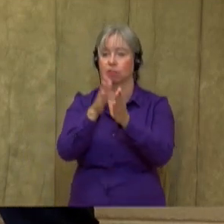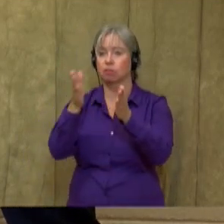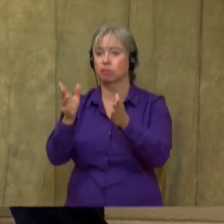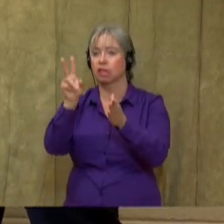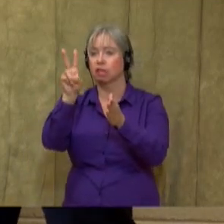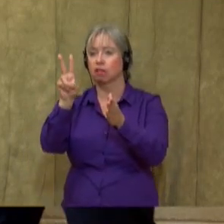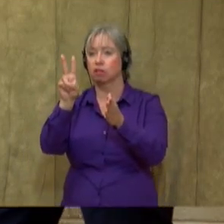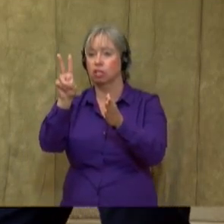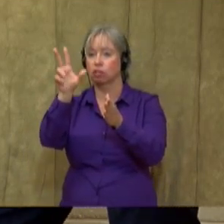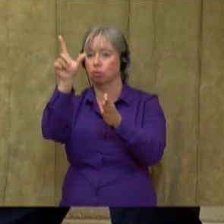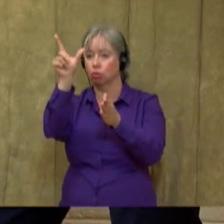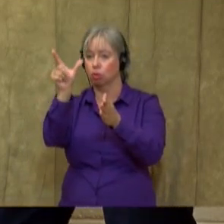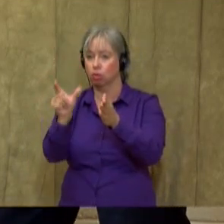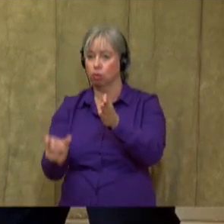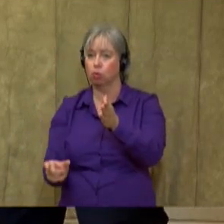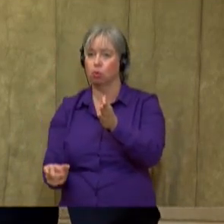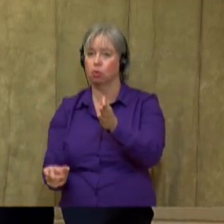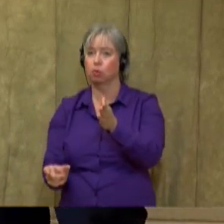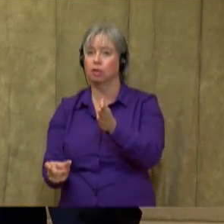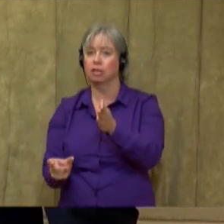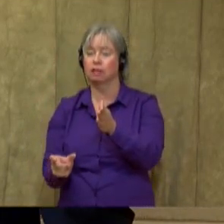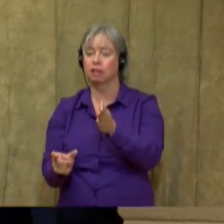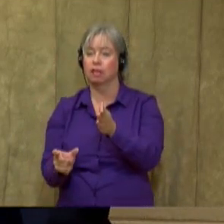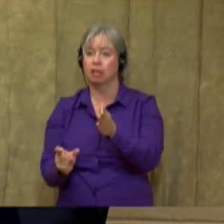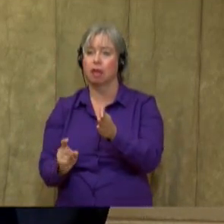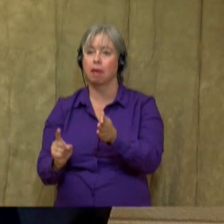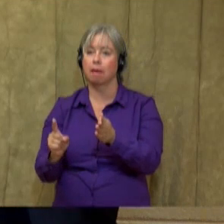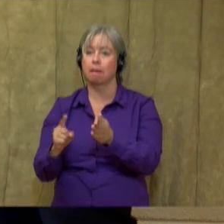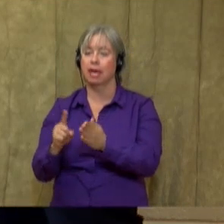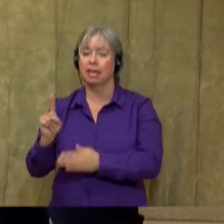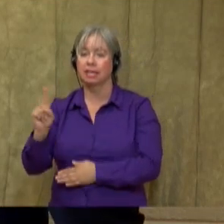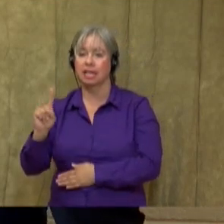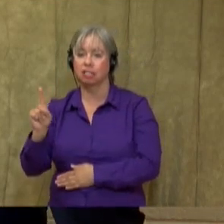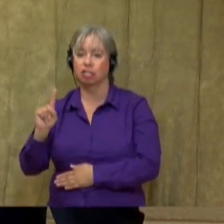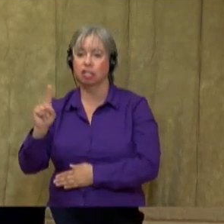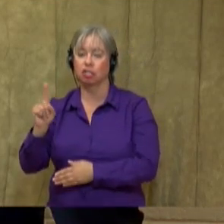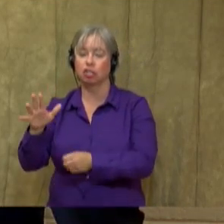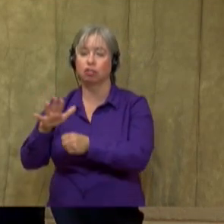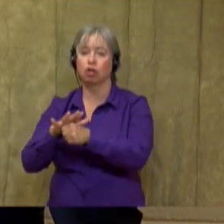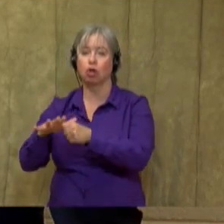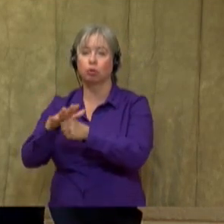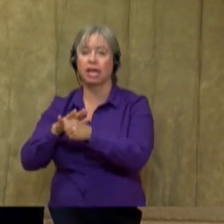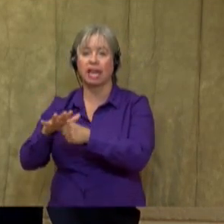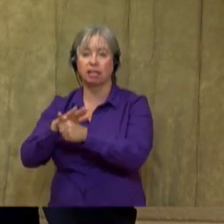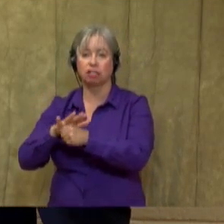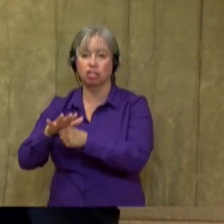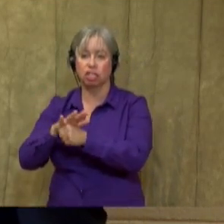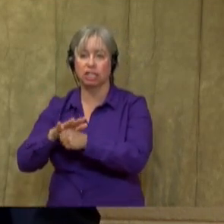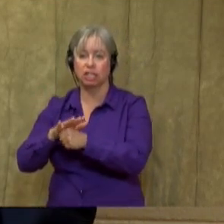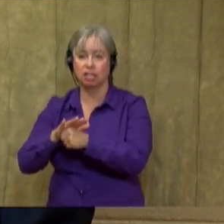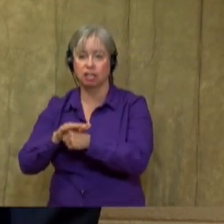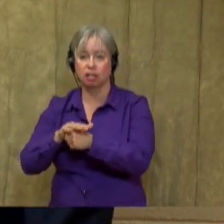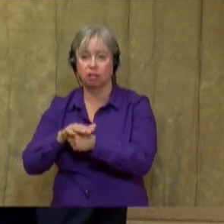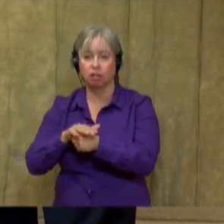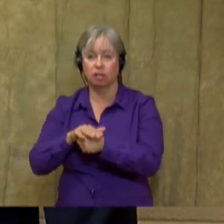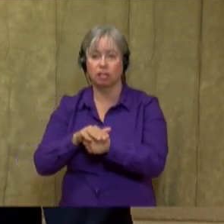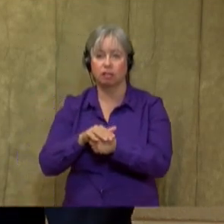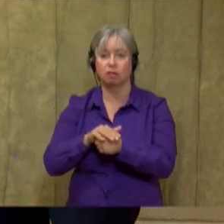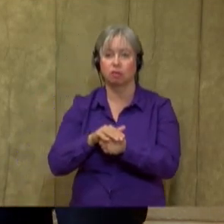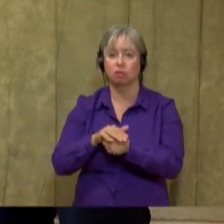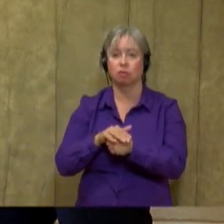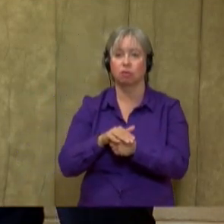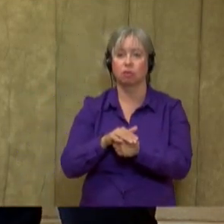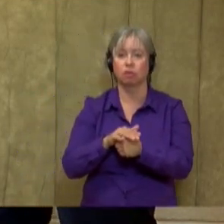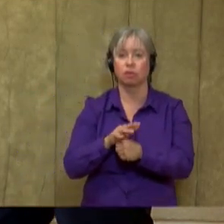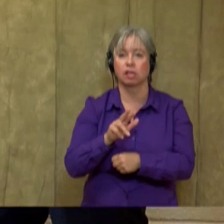faces painted, again, paying attention to location, right? The 12 for the 3 by 3 by 3, the 24 on the